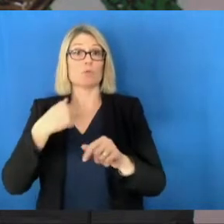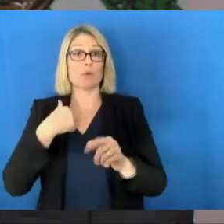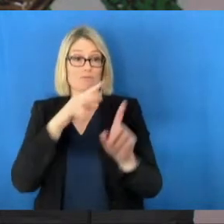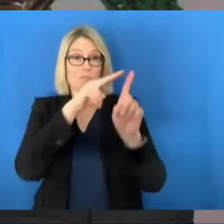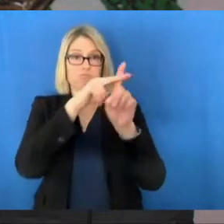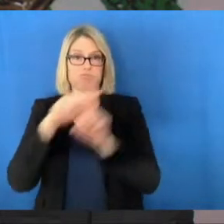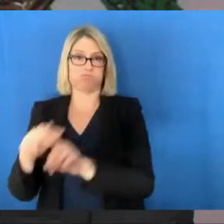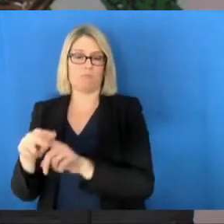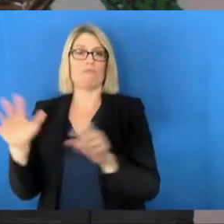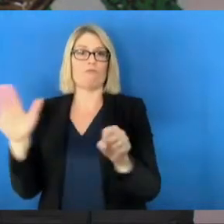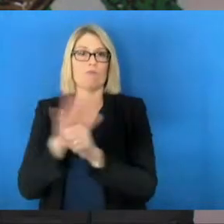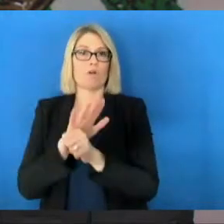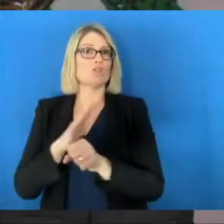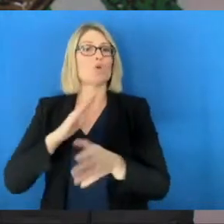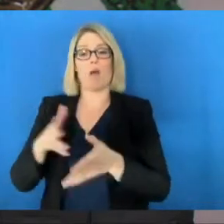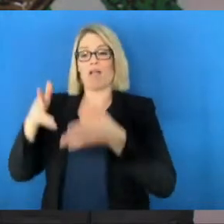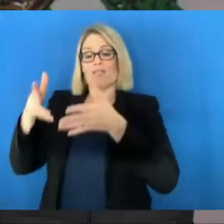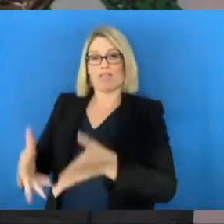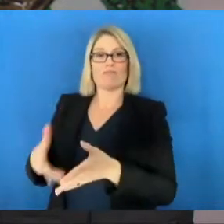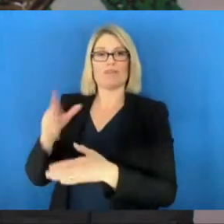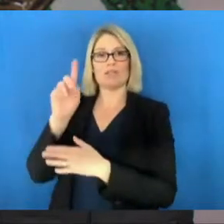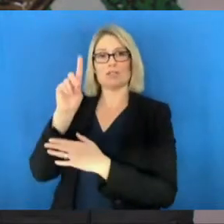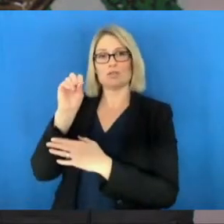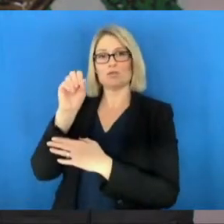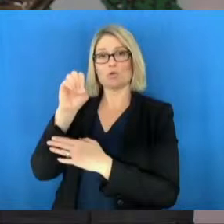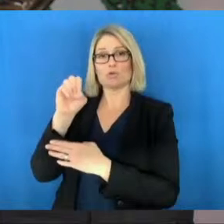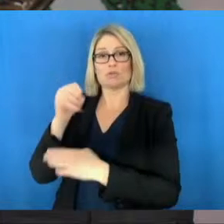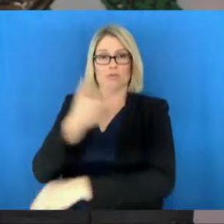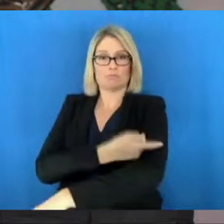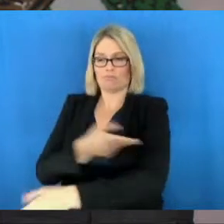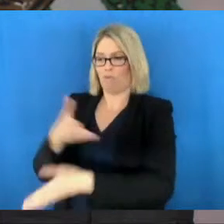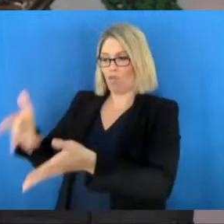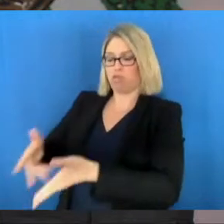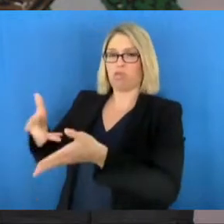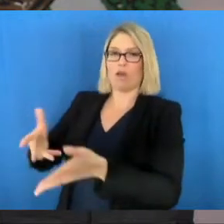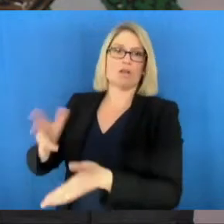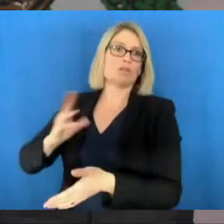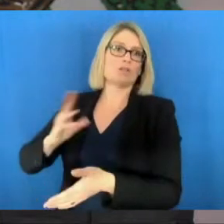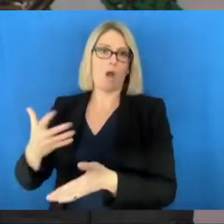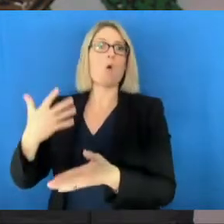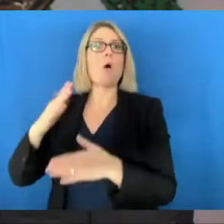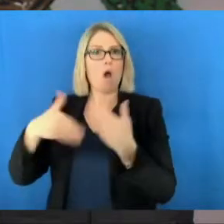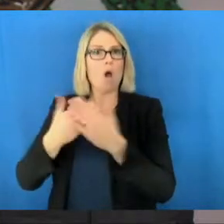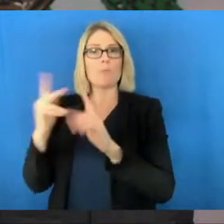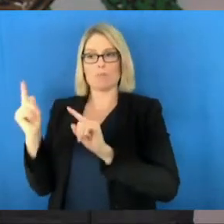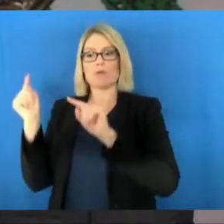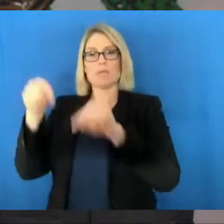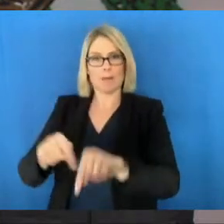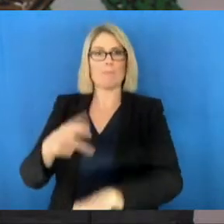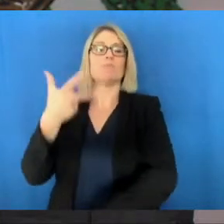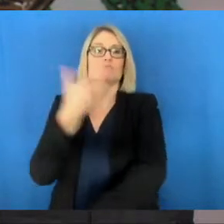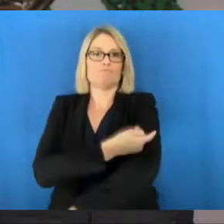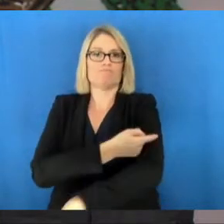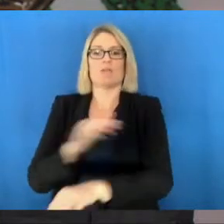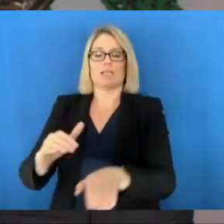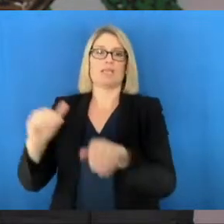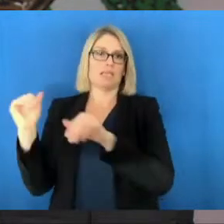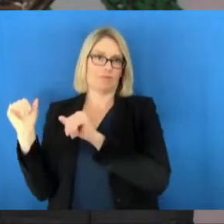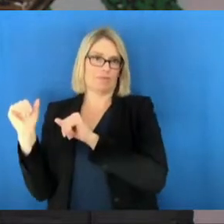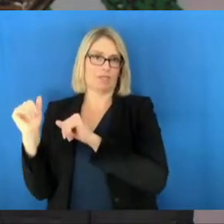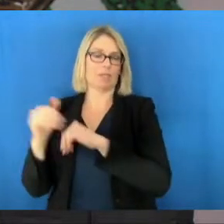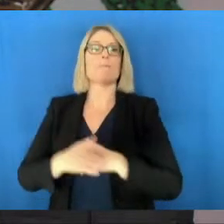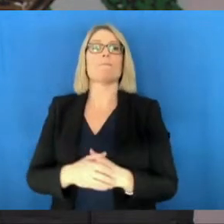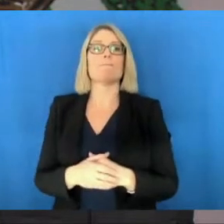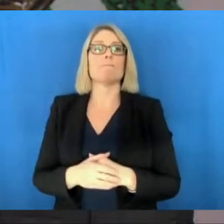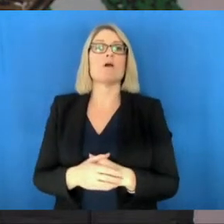there's no extra doses at the end of the day, that we have everyone coming and arriving to those appointments. So they're going to be located